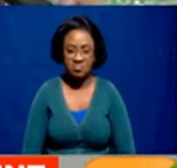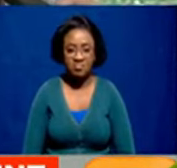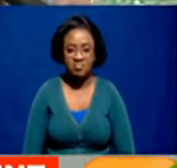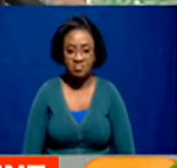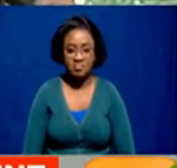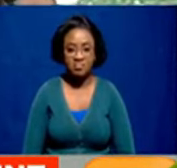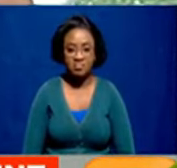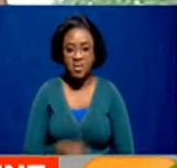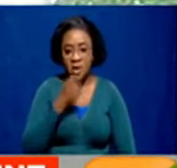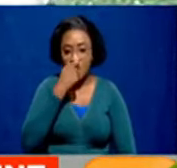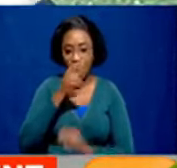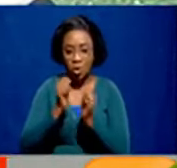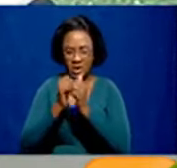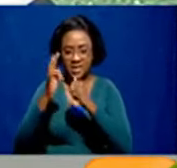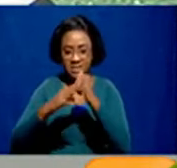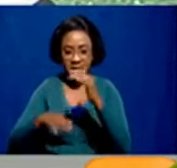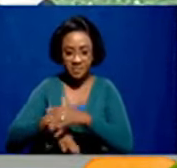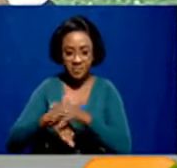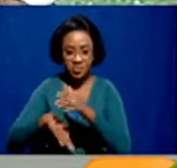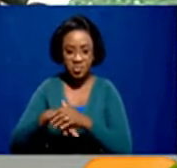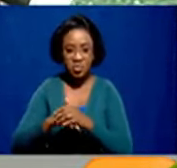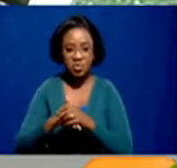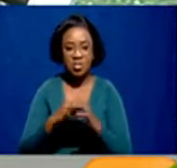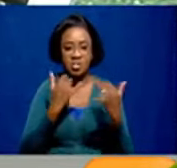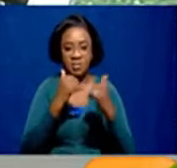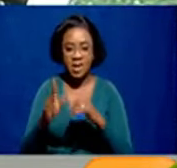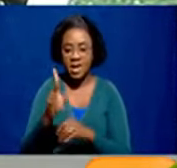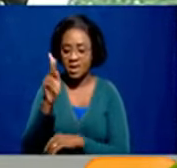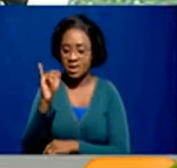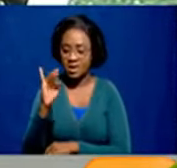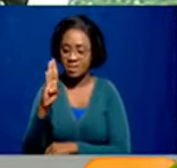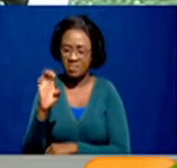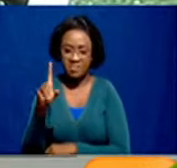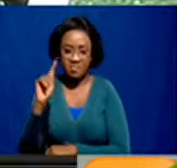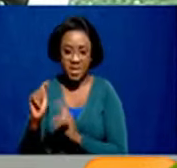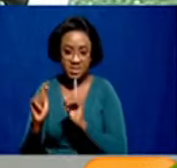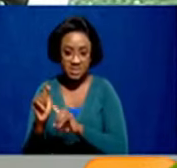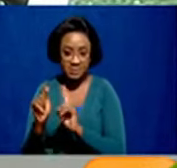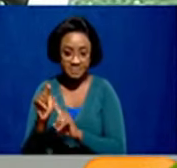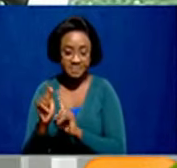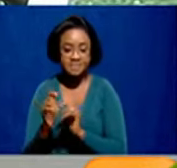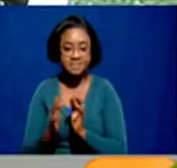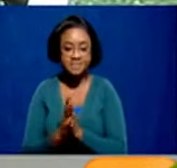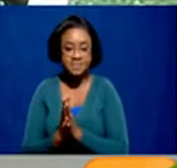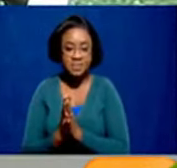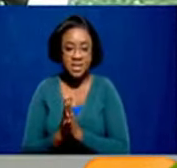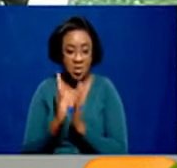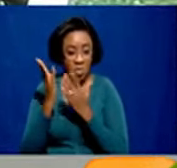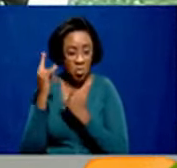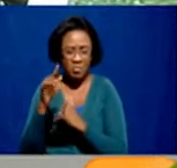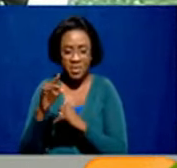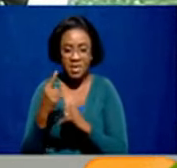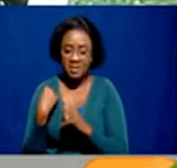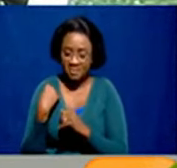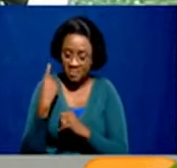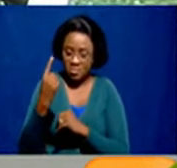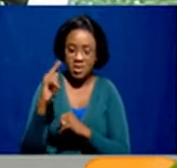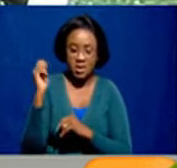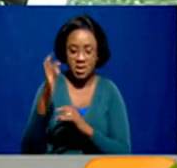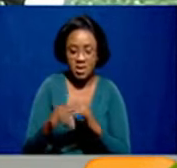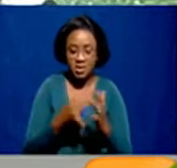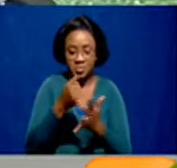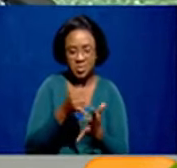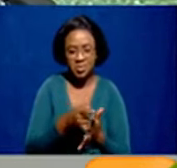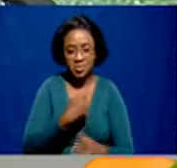And Kenya under 18 football sensation Aldrine Kibet hopes to become the first Kenyan player to feature for